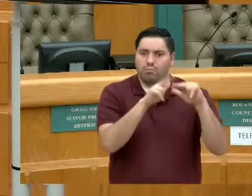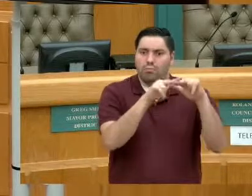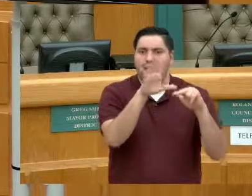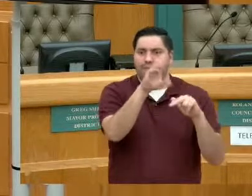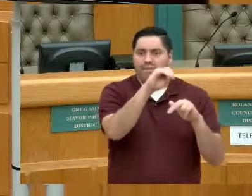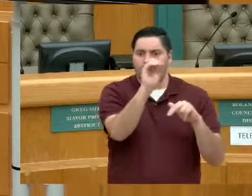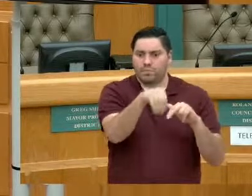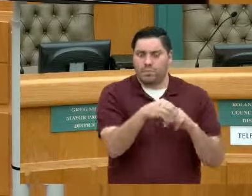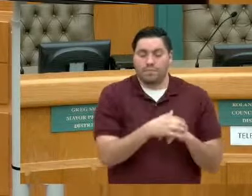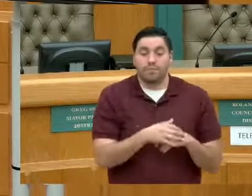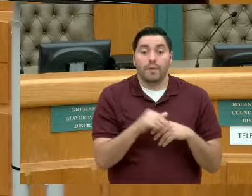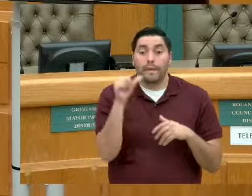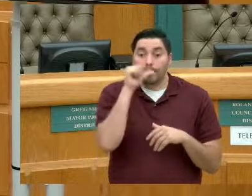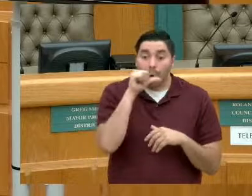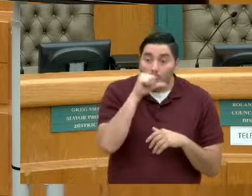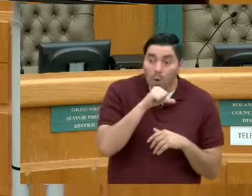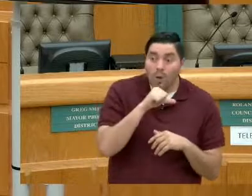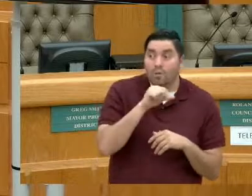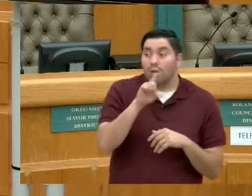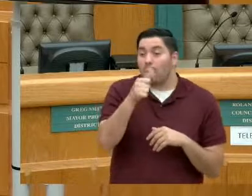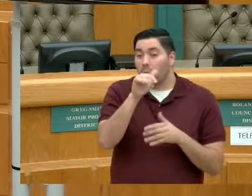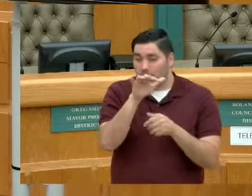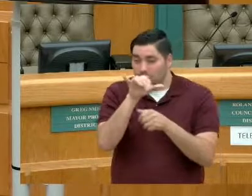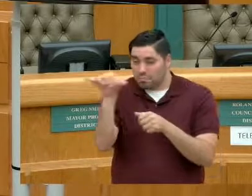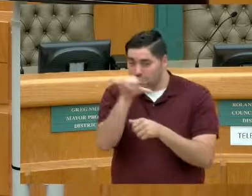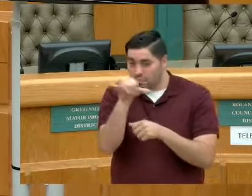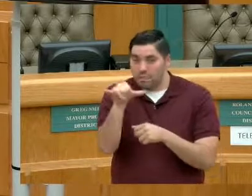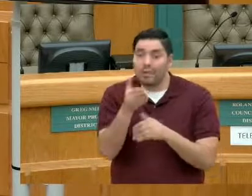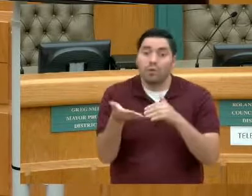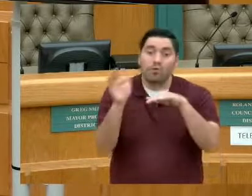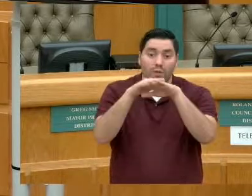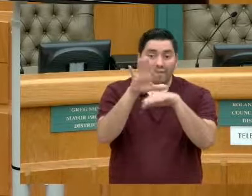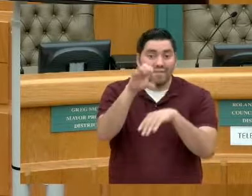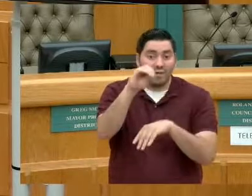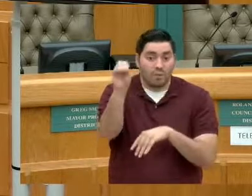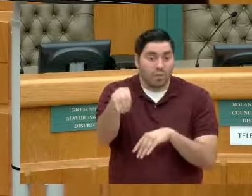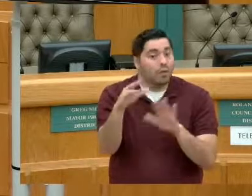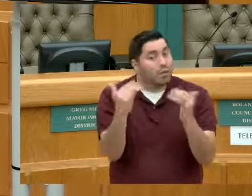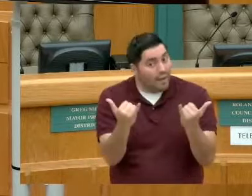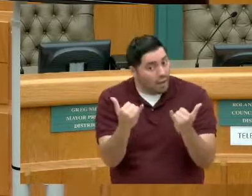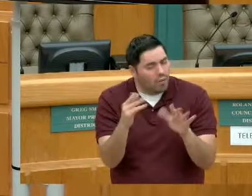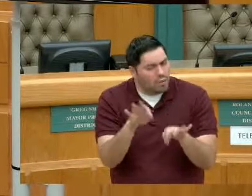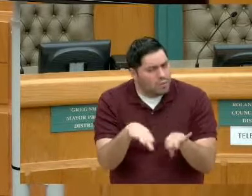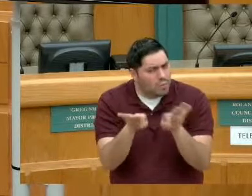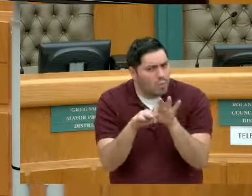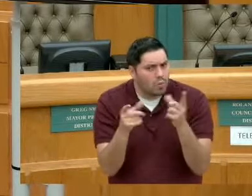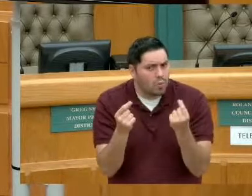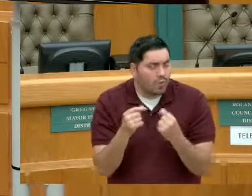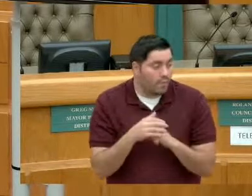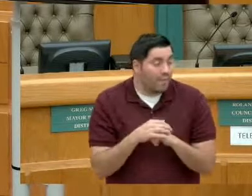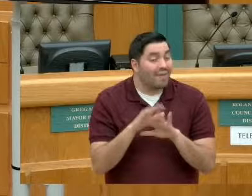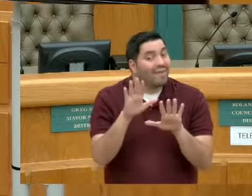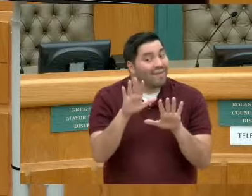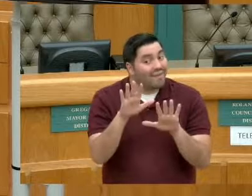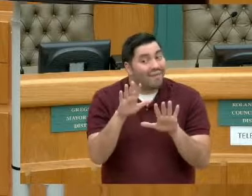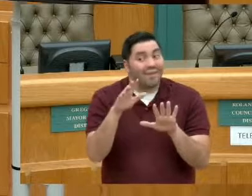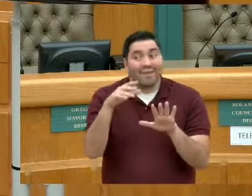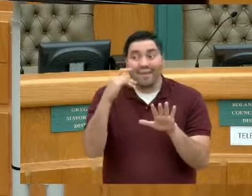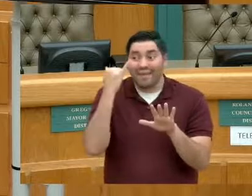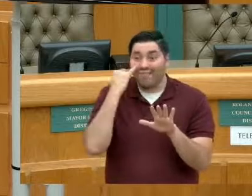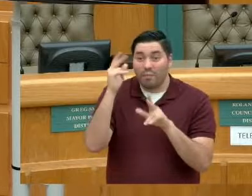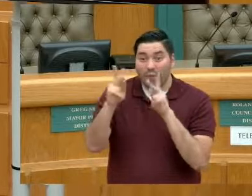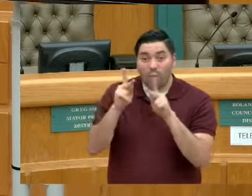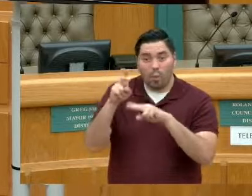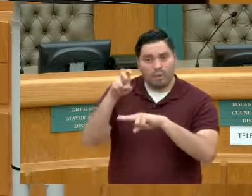50%. Bars and similar establishments can increase to 50%, and here's something that's important. So long as patrons are